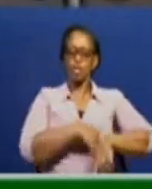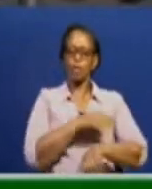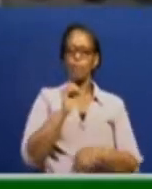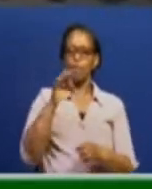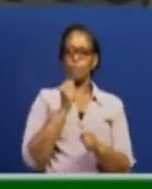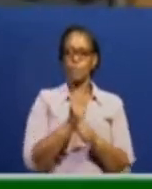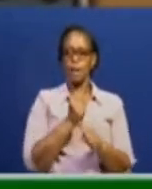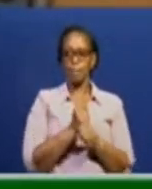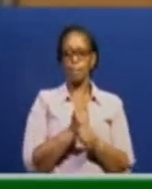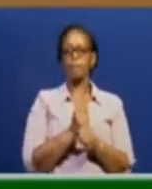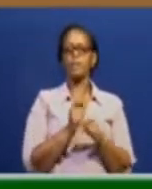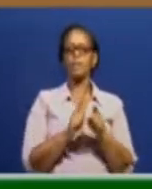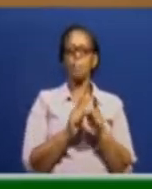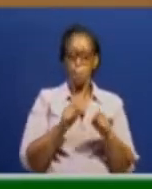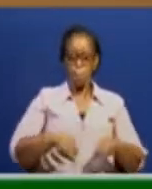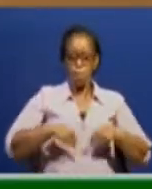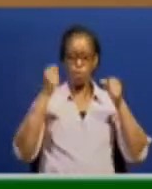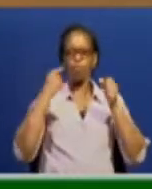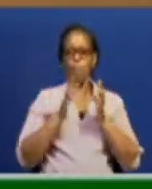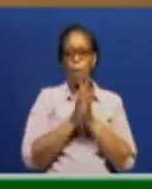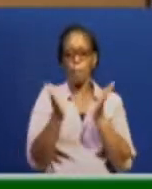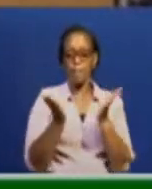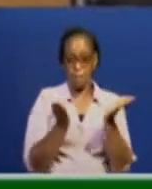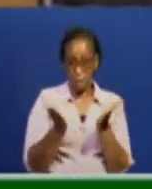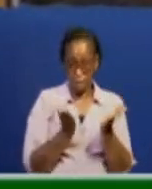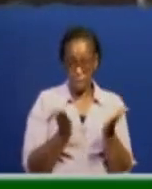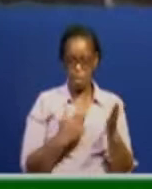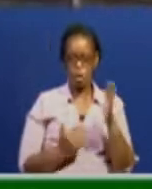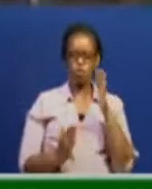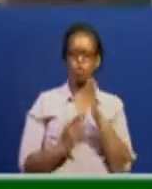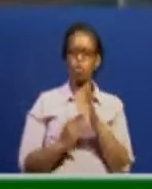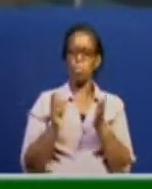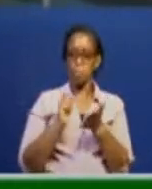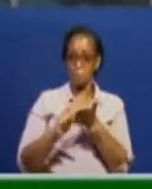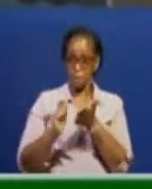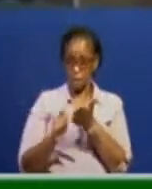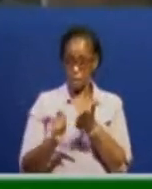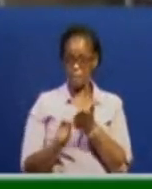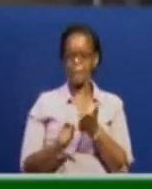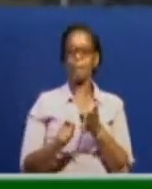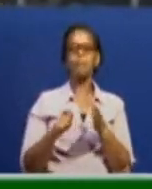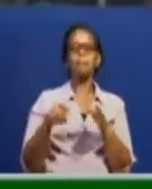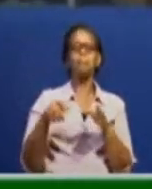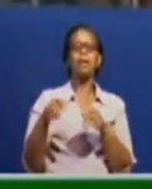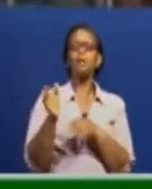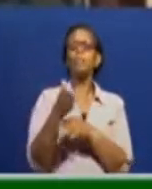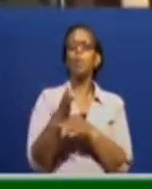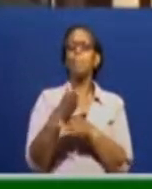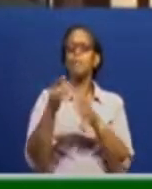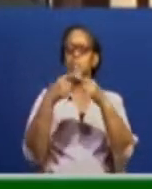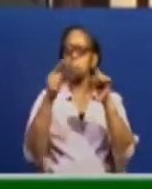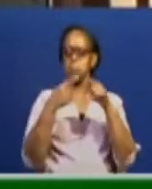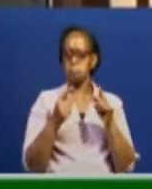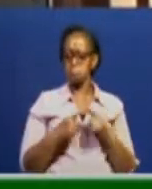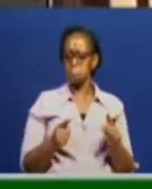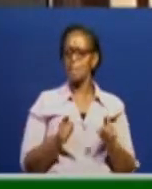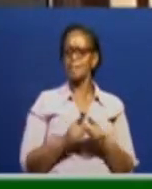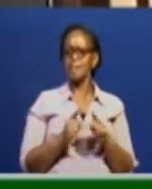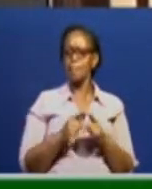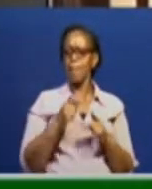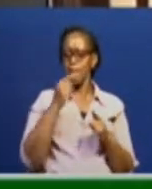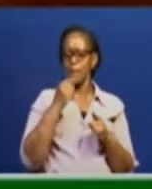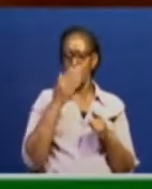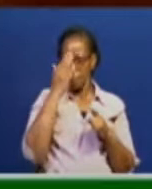Principal Secretaries, Members of the Diplomatic Corps, and heads of constitutional commissions and